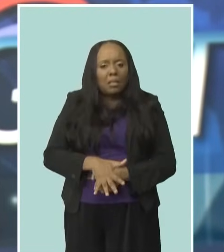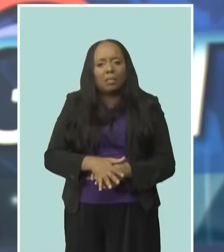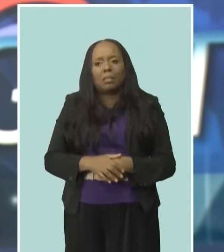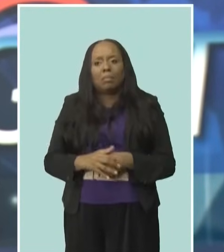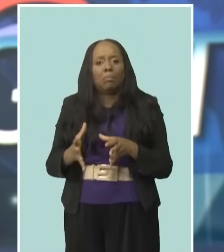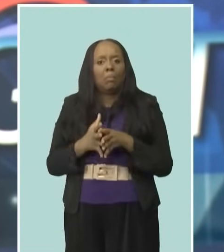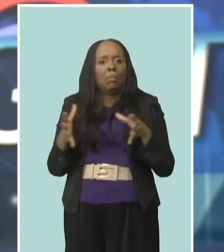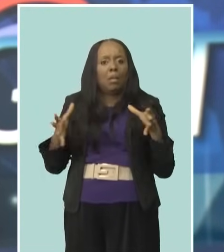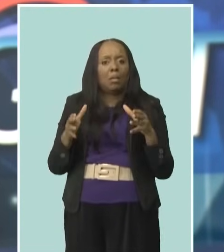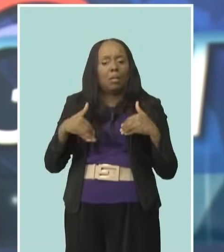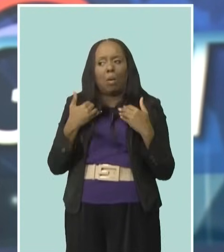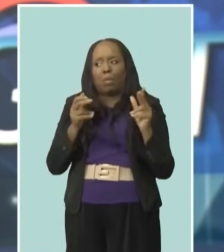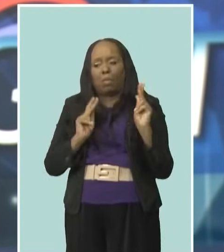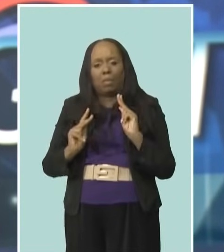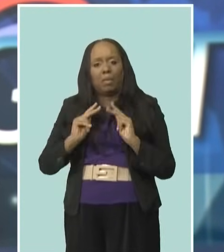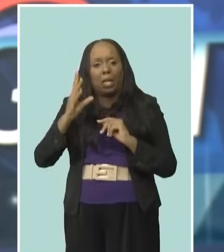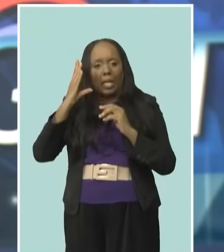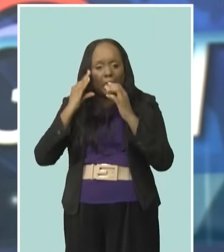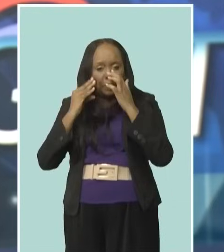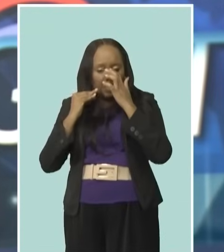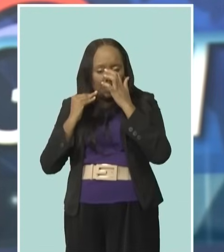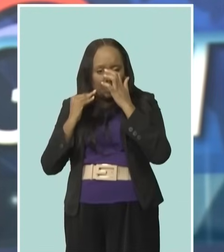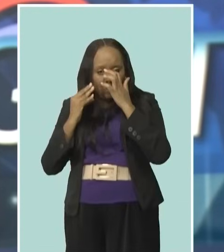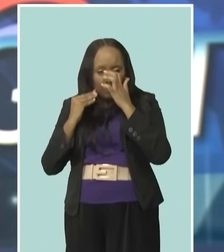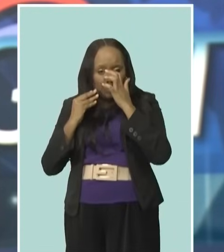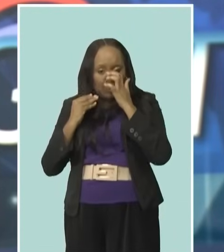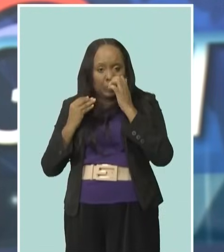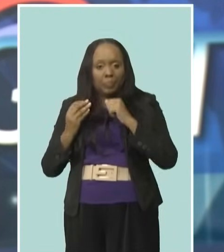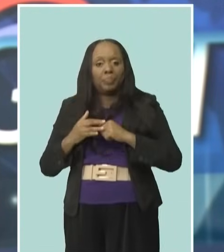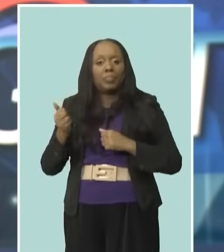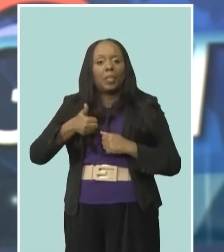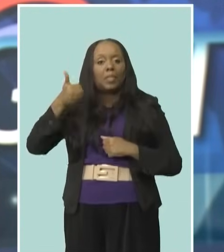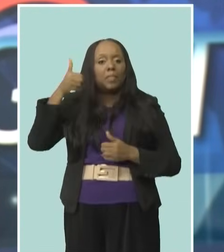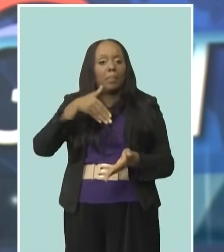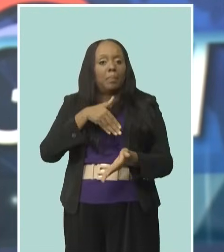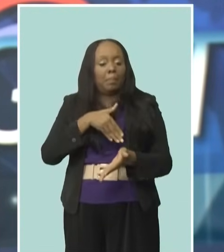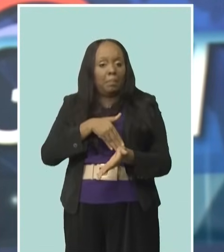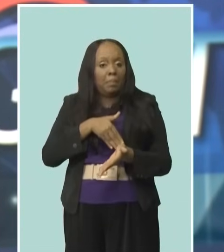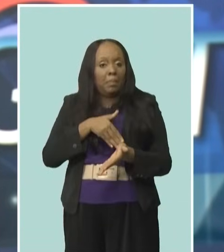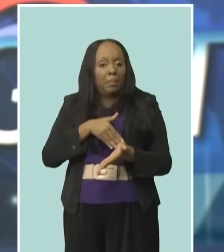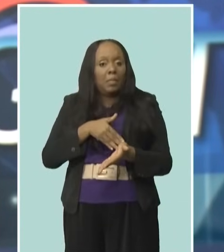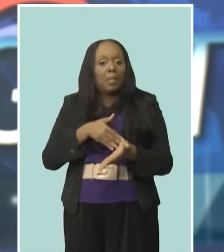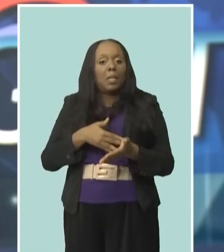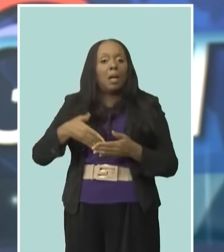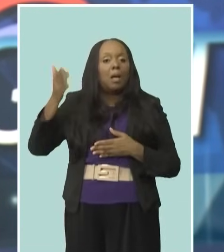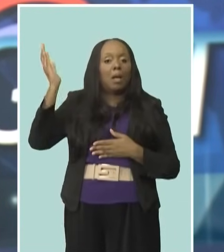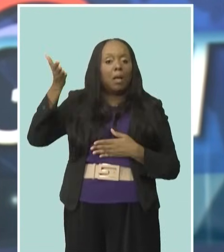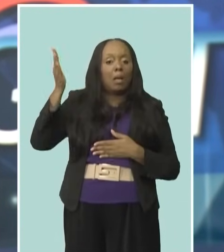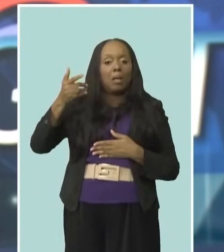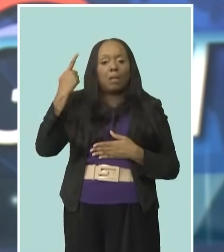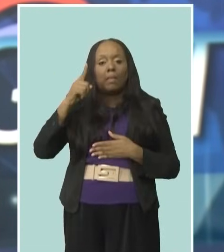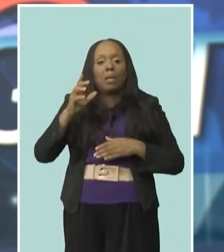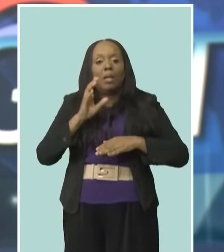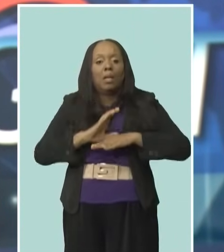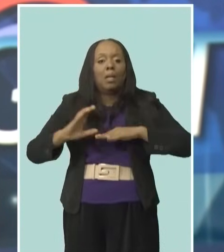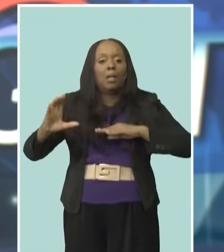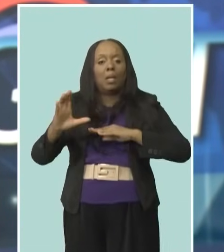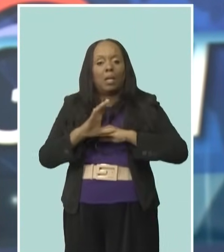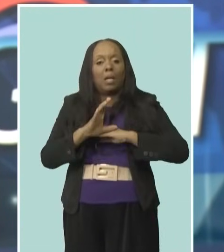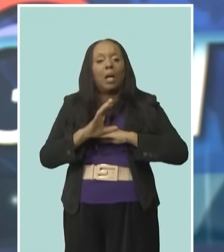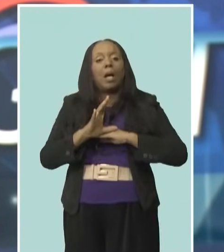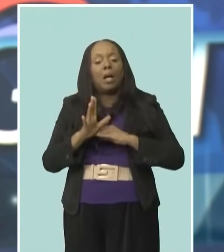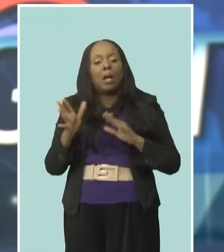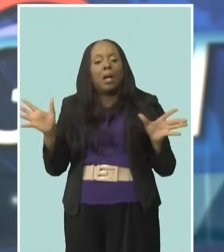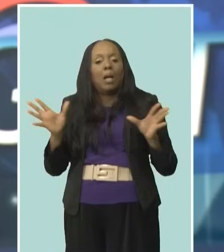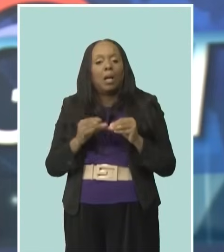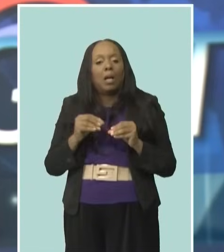people. Chief Medical Officer Dr. Kenneth George made the announcement while delivering remarks at the Caribbean Regional Conference